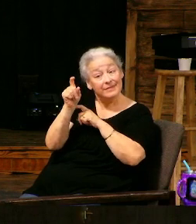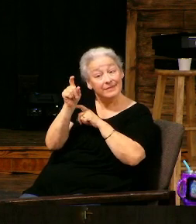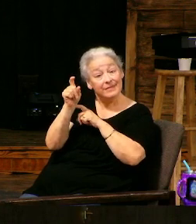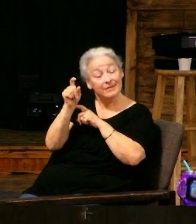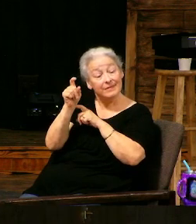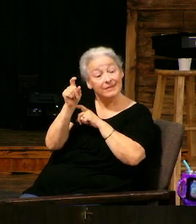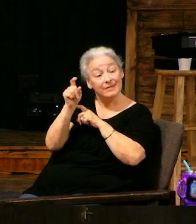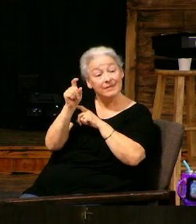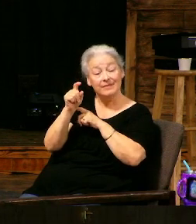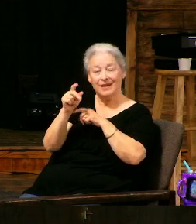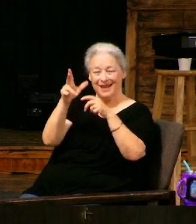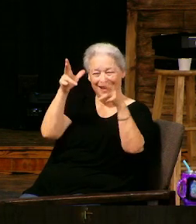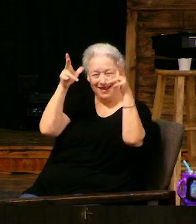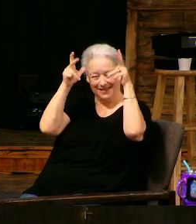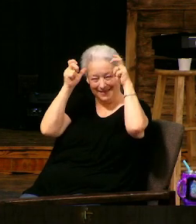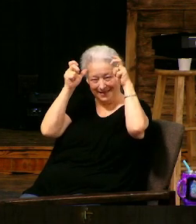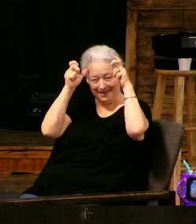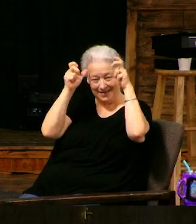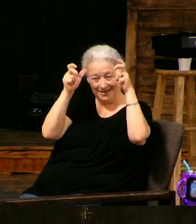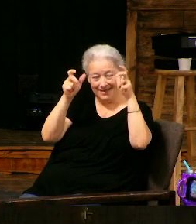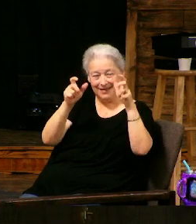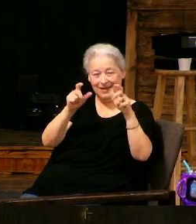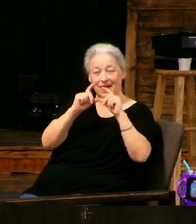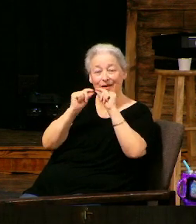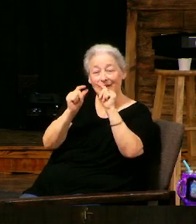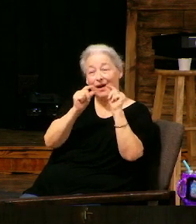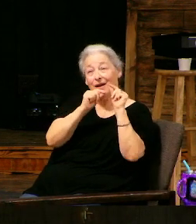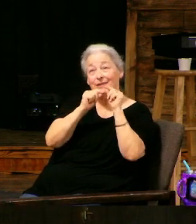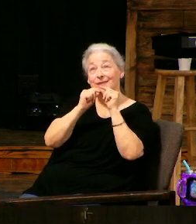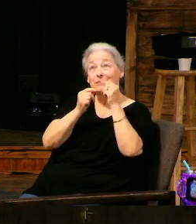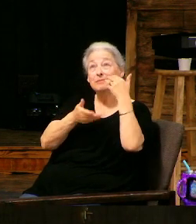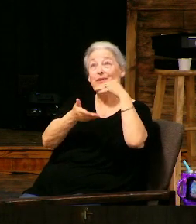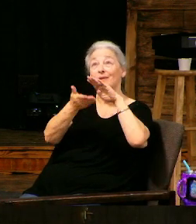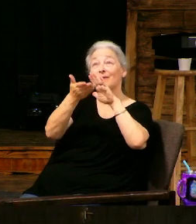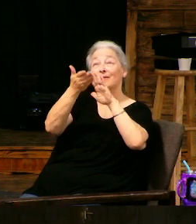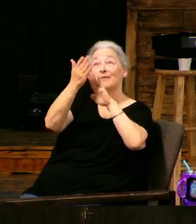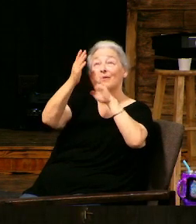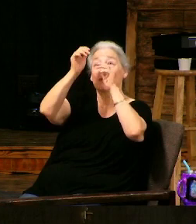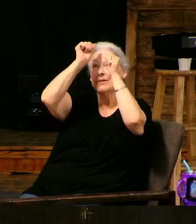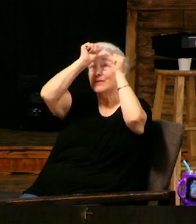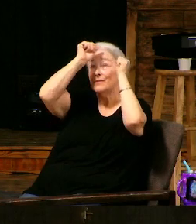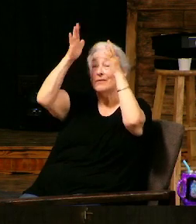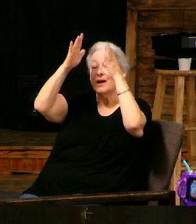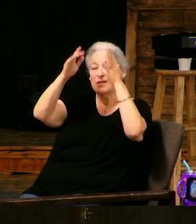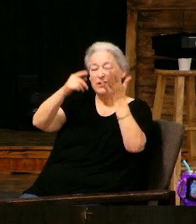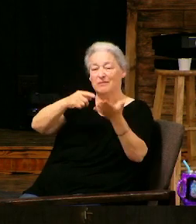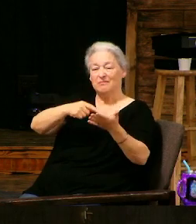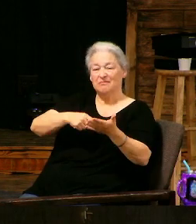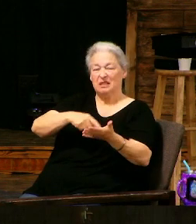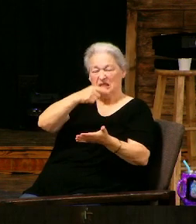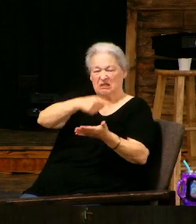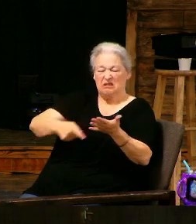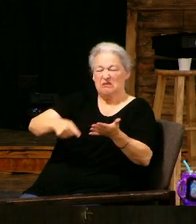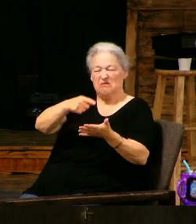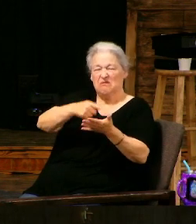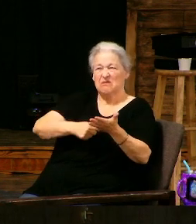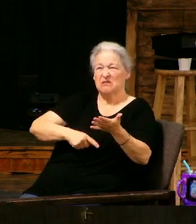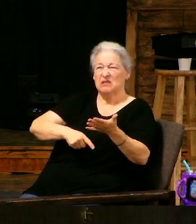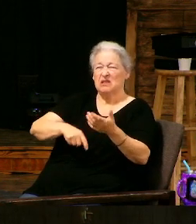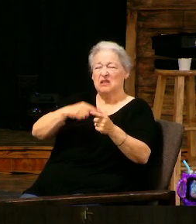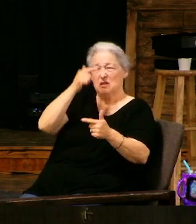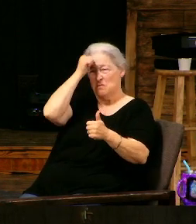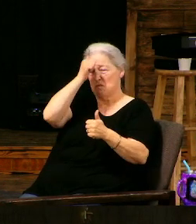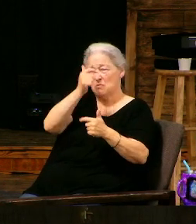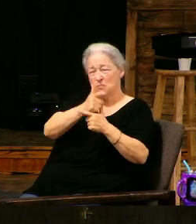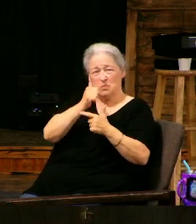That would be Satan at the throne at the feet of the Father, accusing the brethren day and night. All he's got